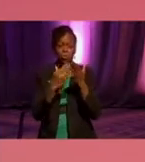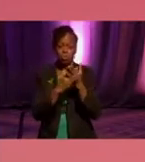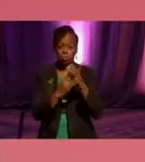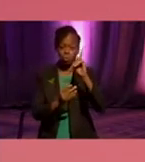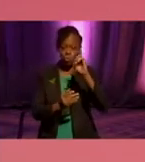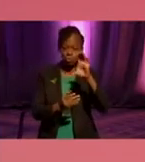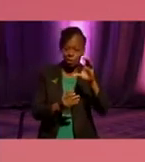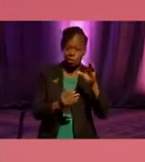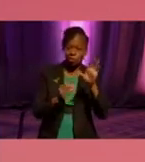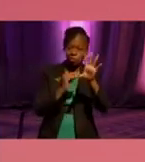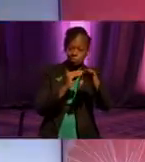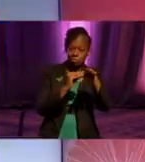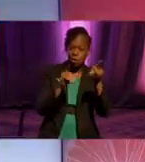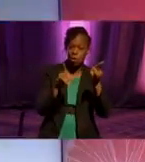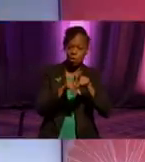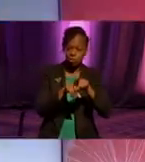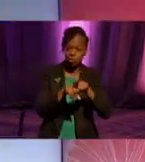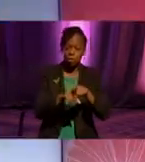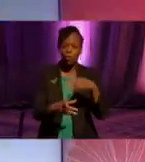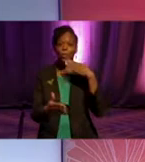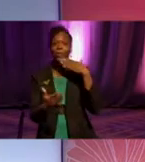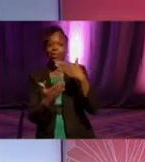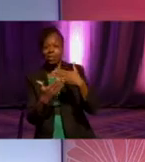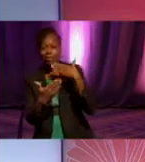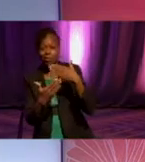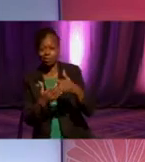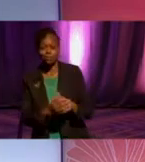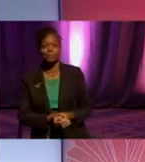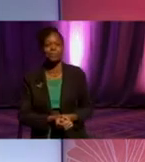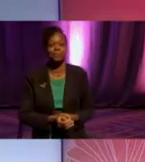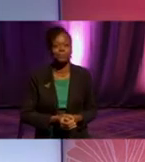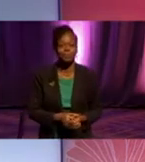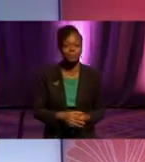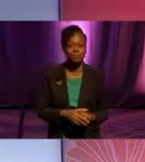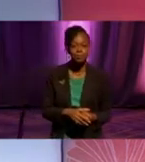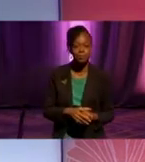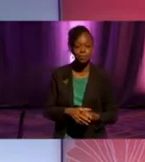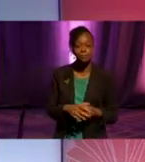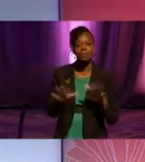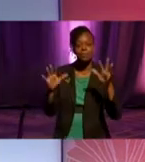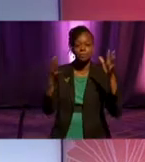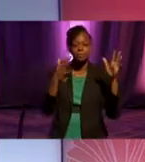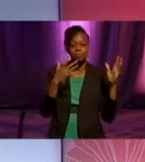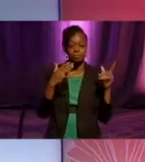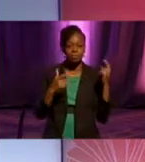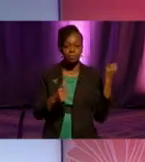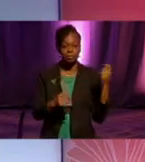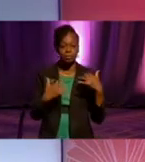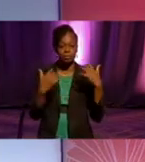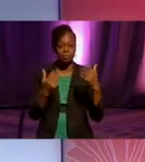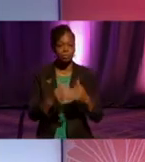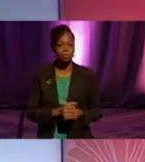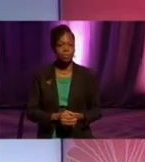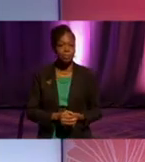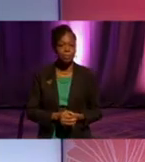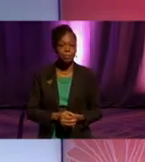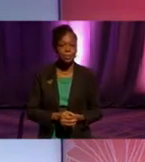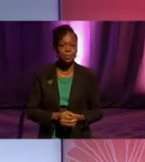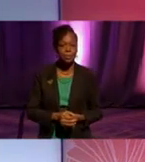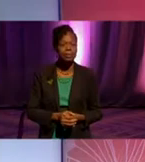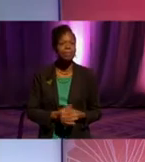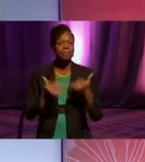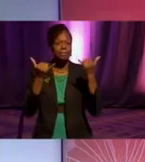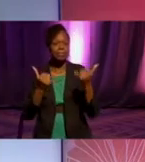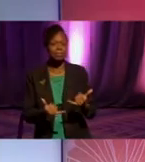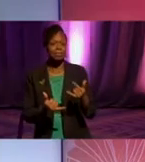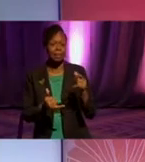on. Thank you. Thank you. And so now